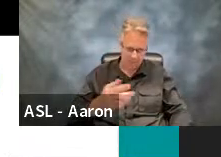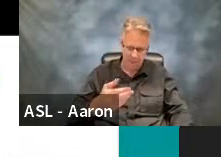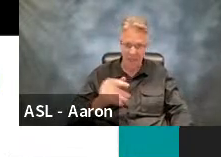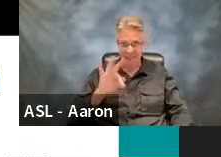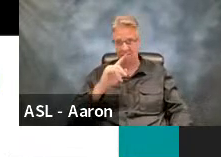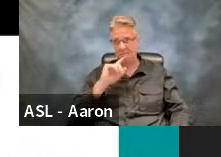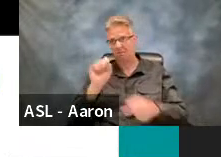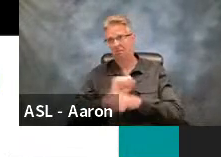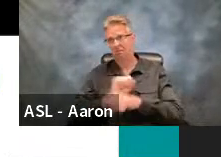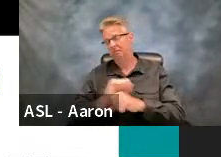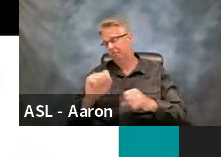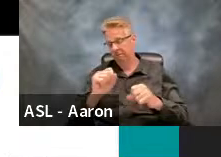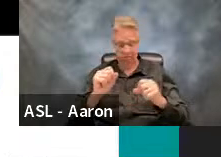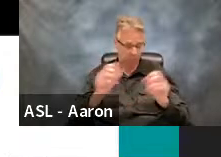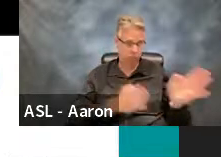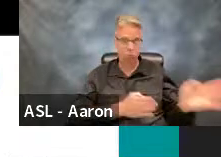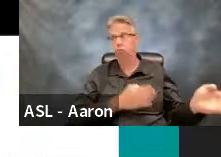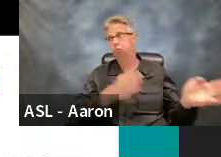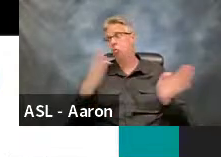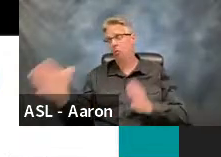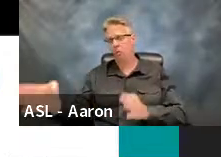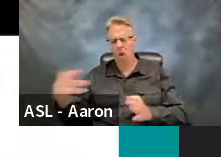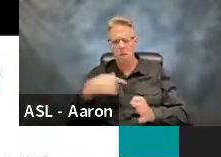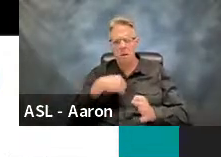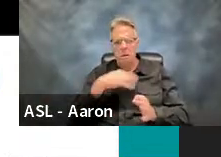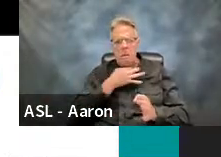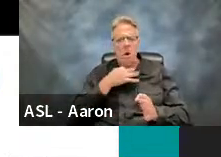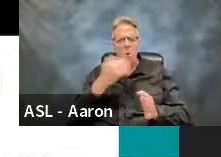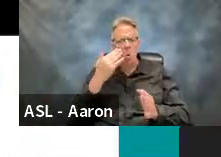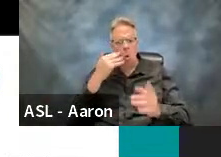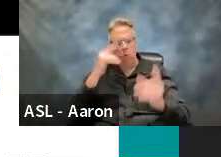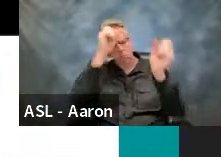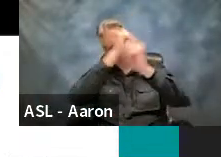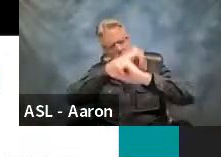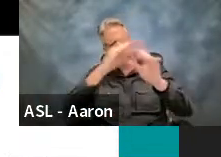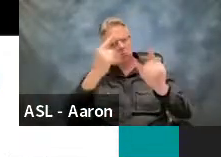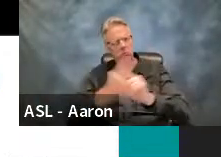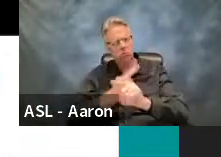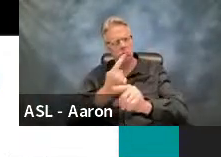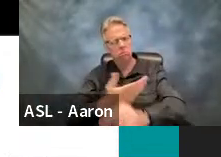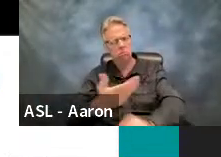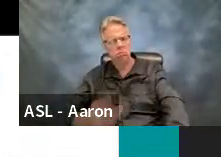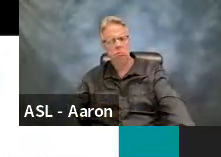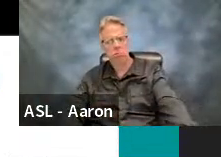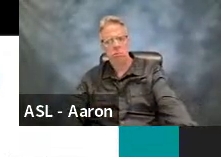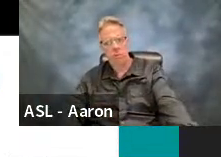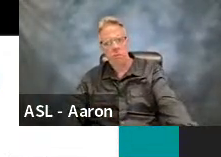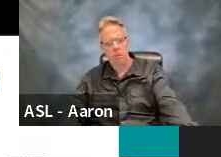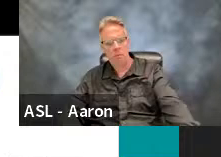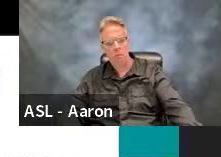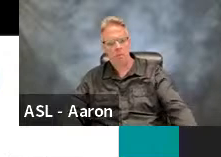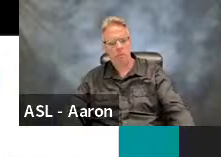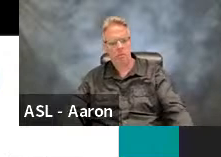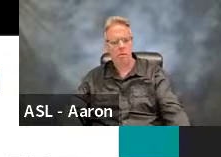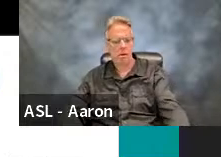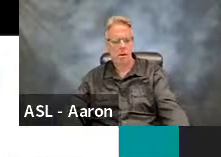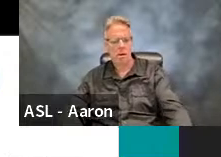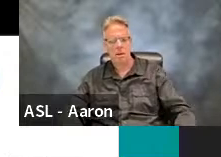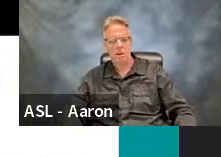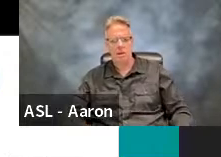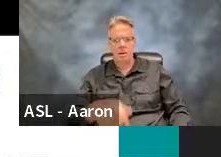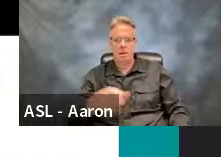it's significant, then I would want to have a more accurate visual, I guess.